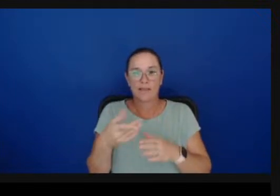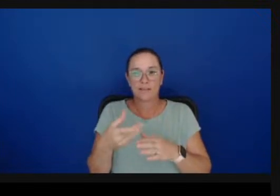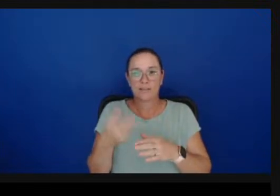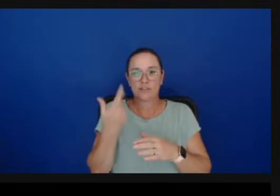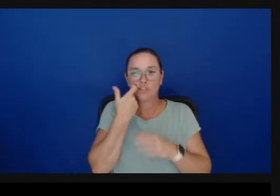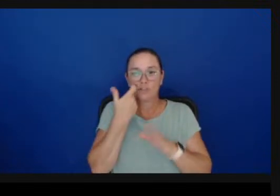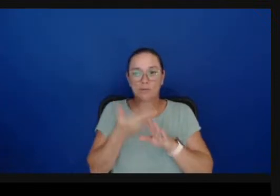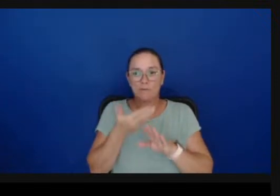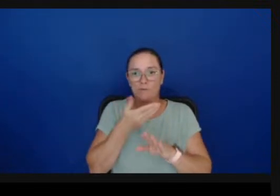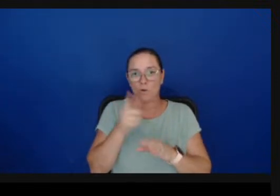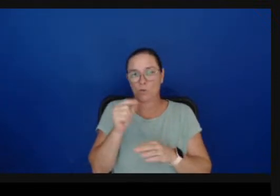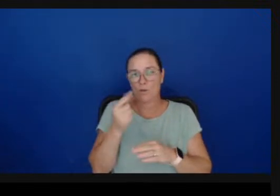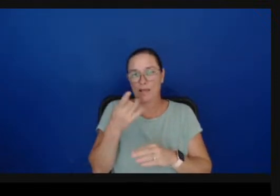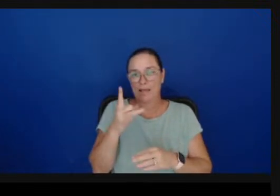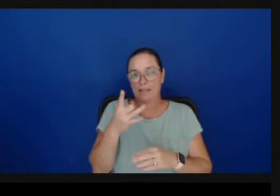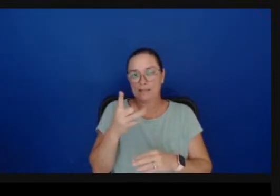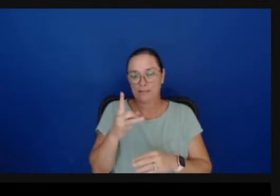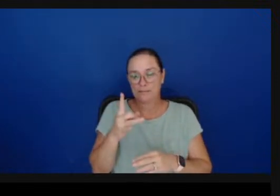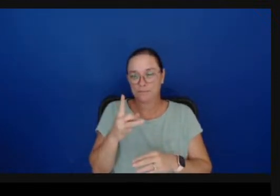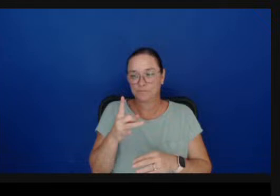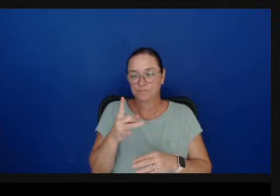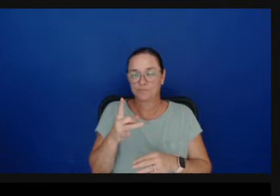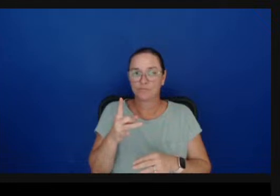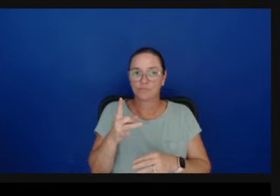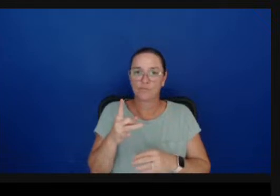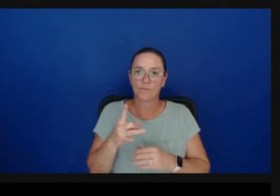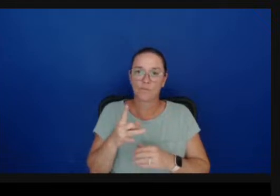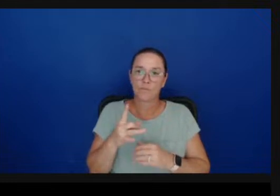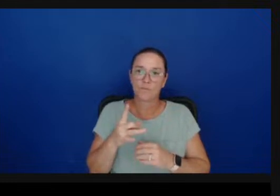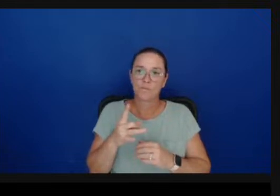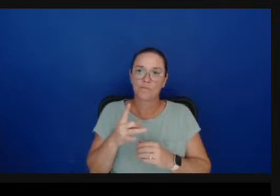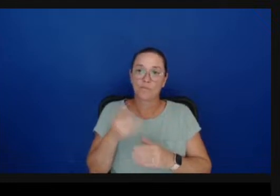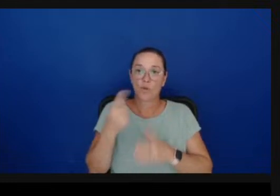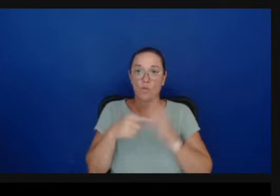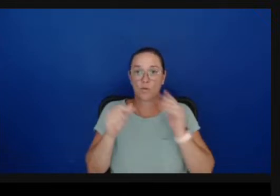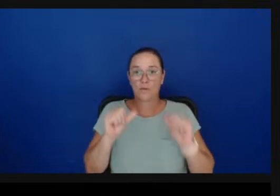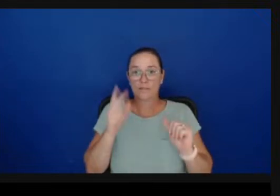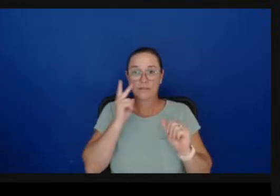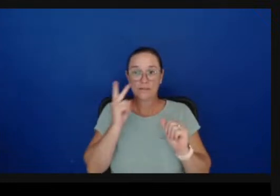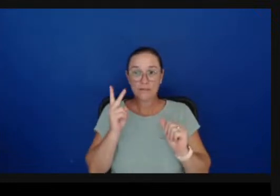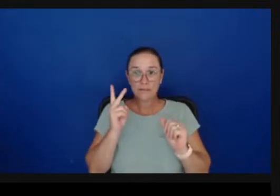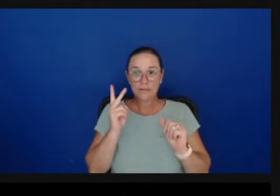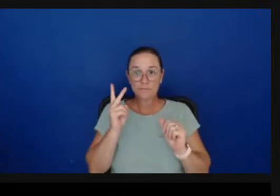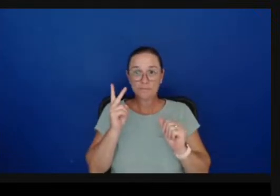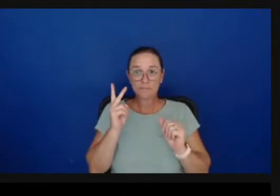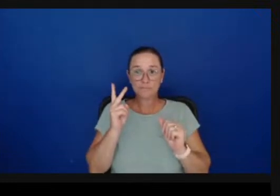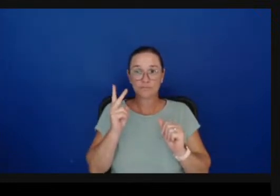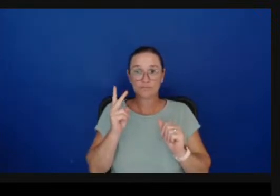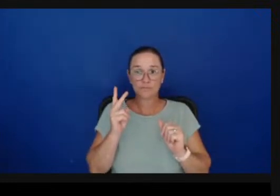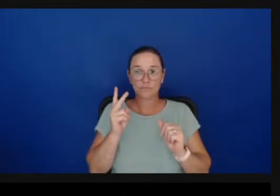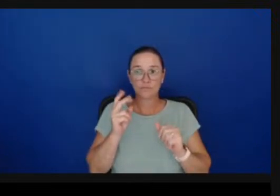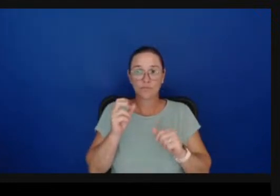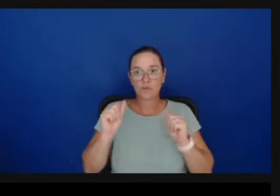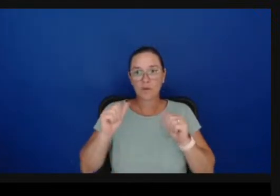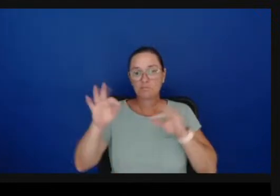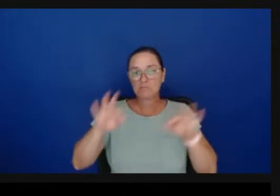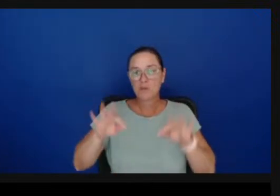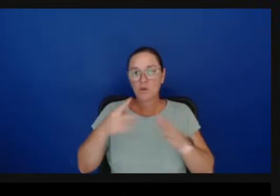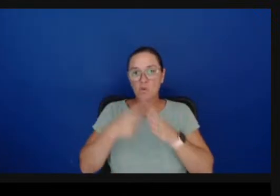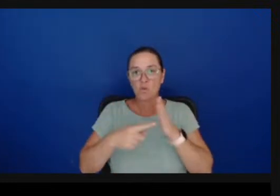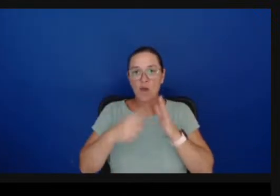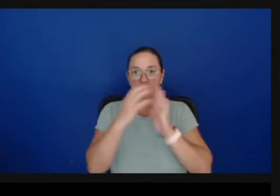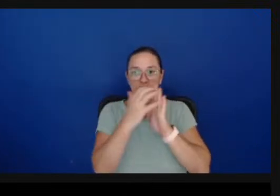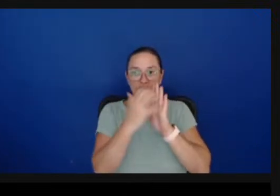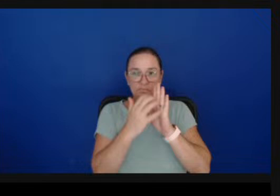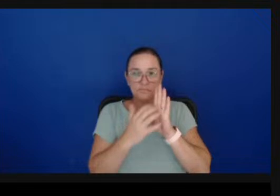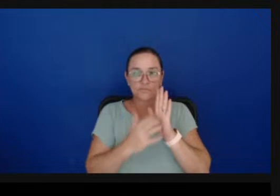2018. Okay. And what we can see here, just to kind of talk through what these plots look like. Once again, we have